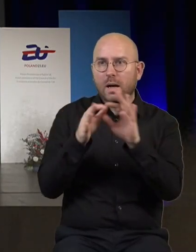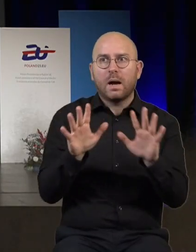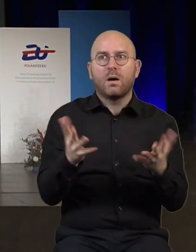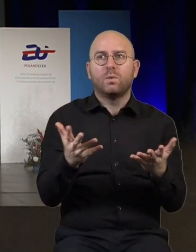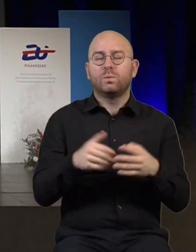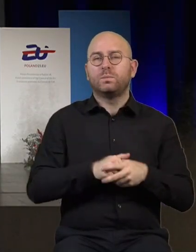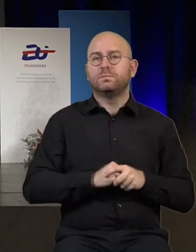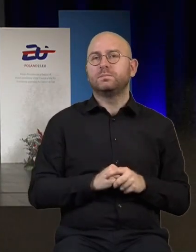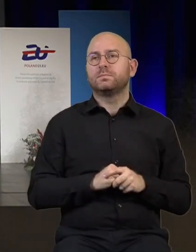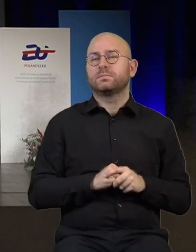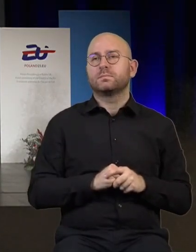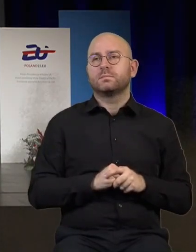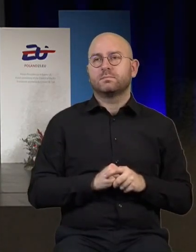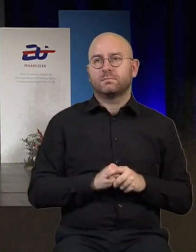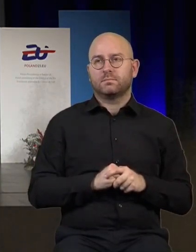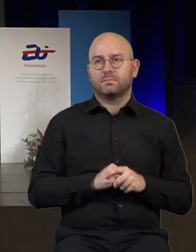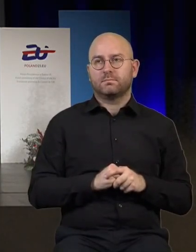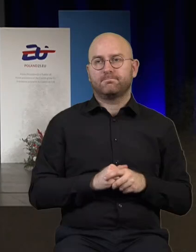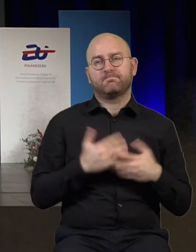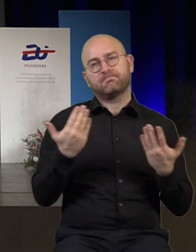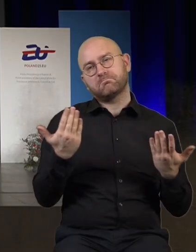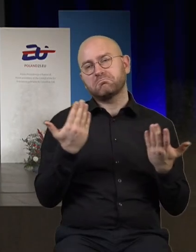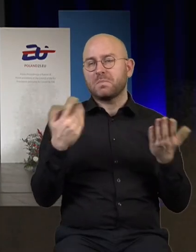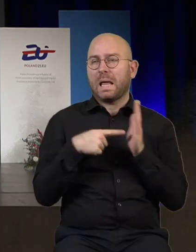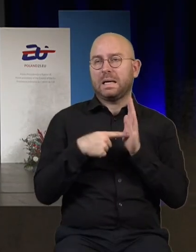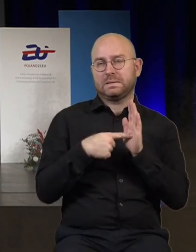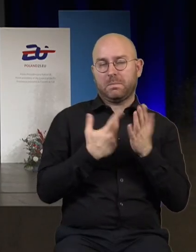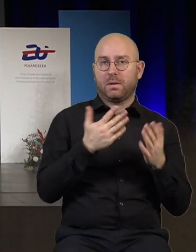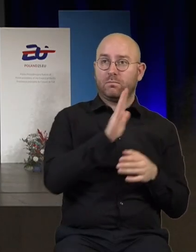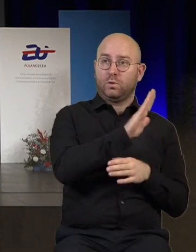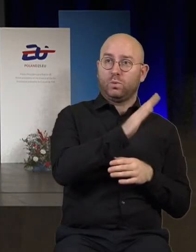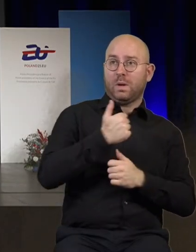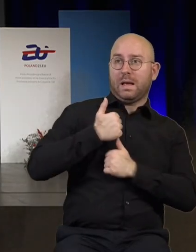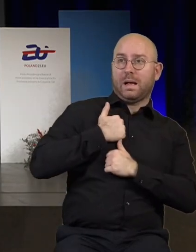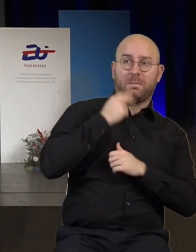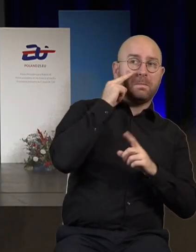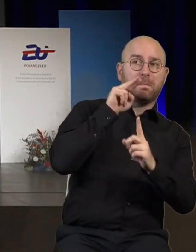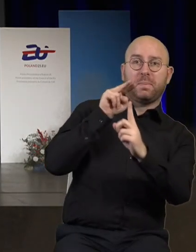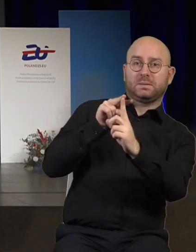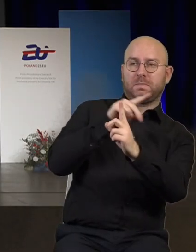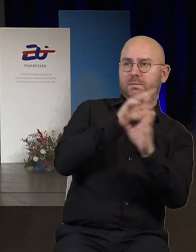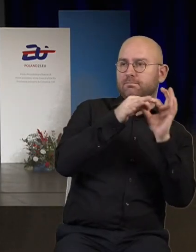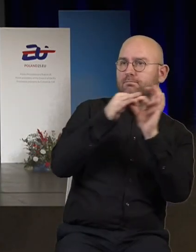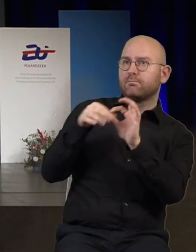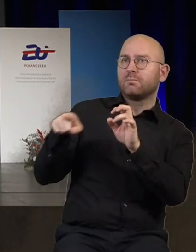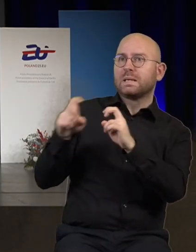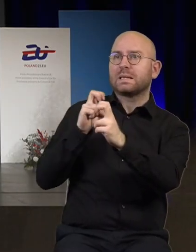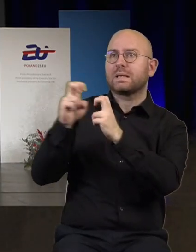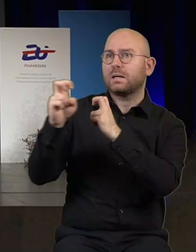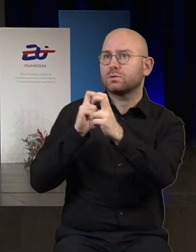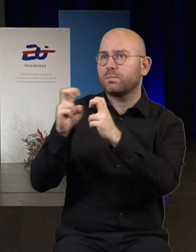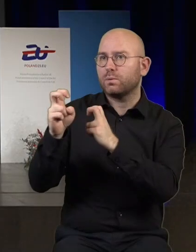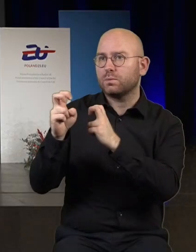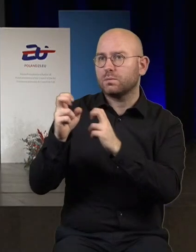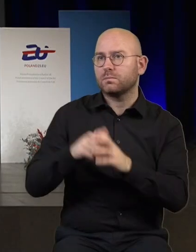military transport networks, is it possible to make it greener, or it doesn't play any role when we are talking